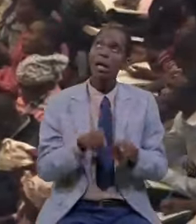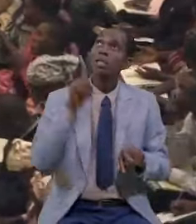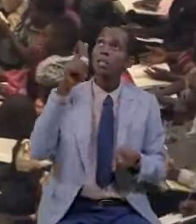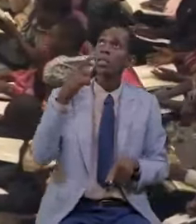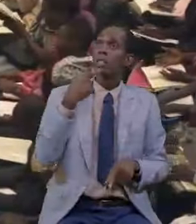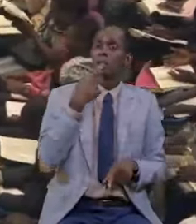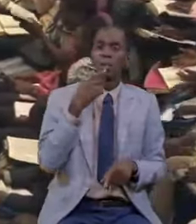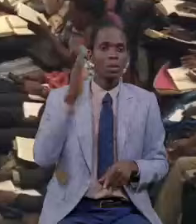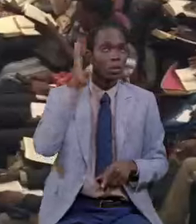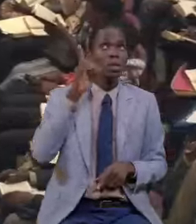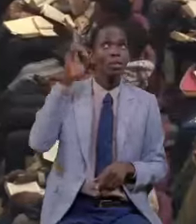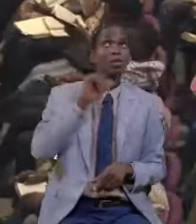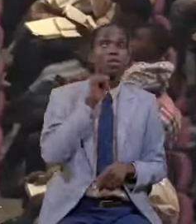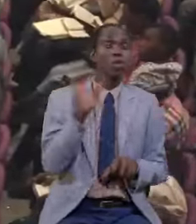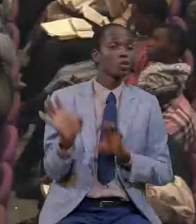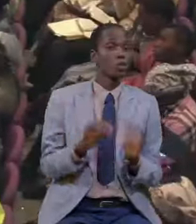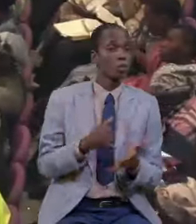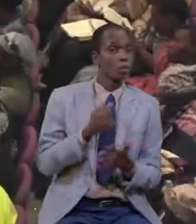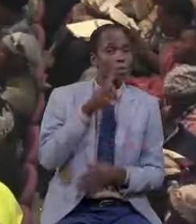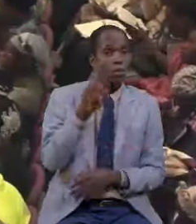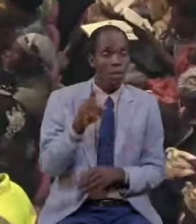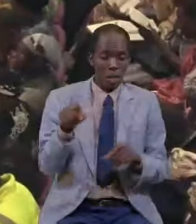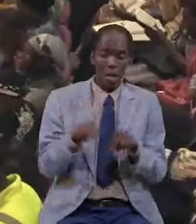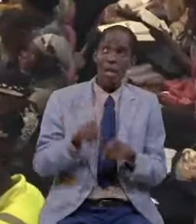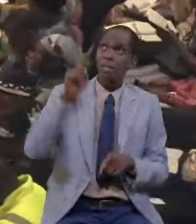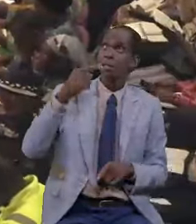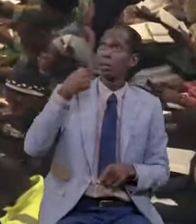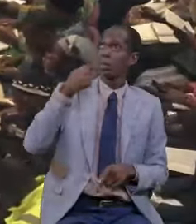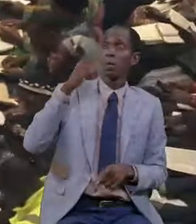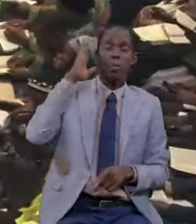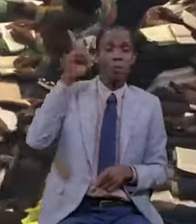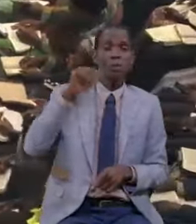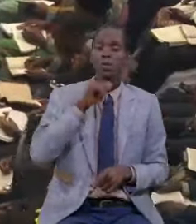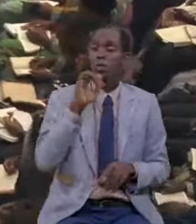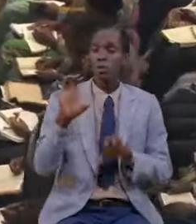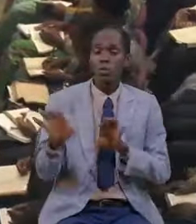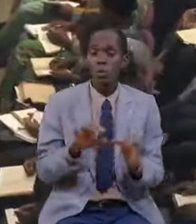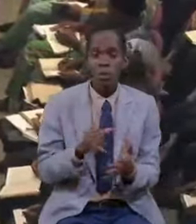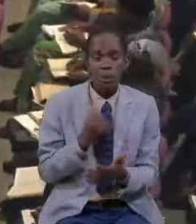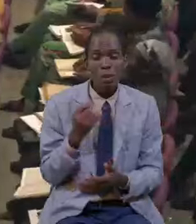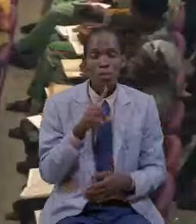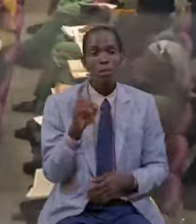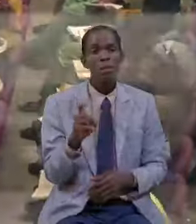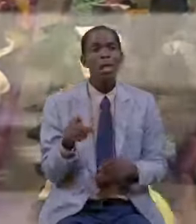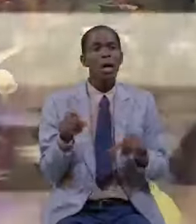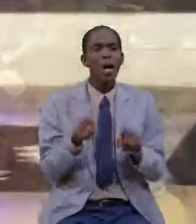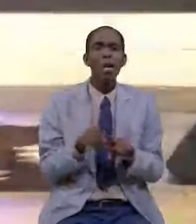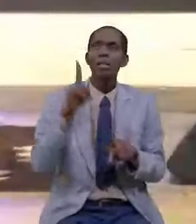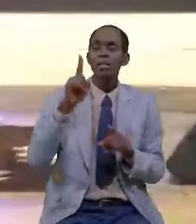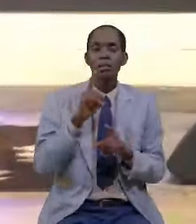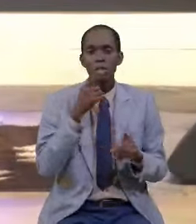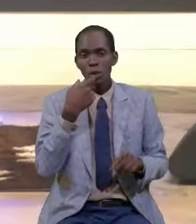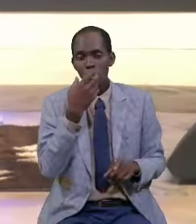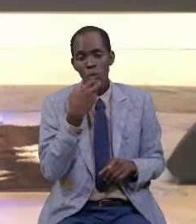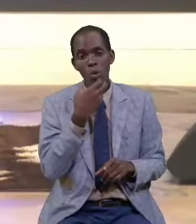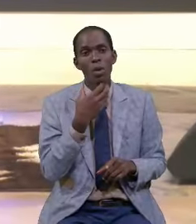do it as he said and shall he not do it or as he spoken and shall he not make